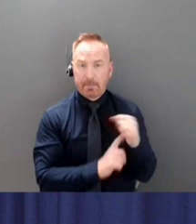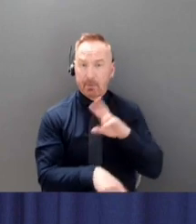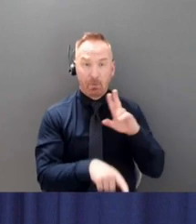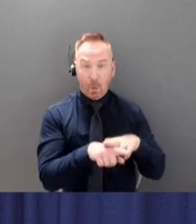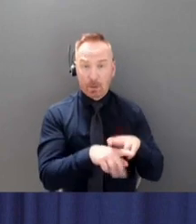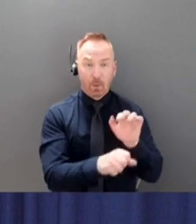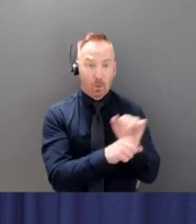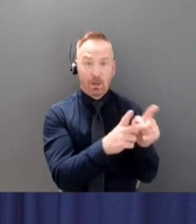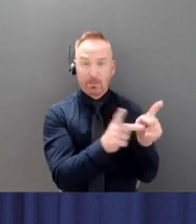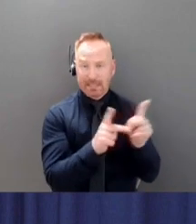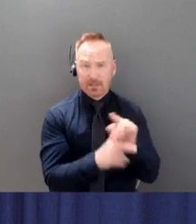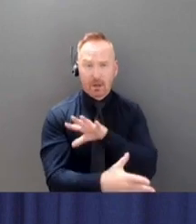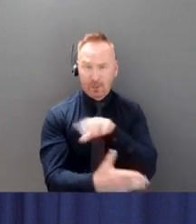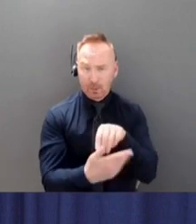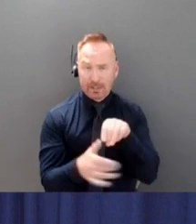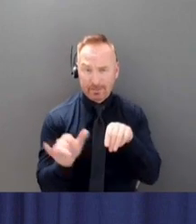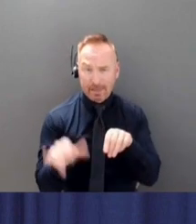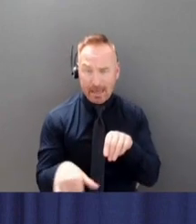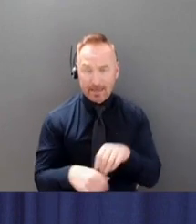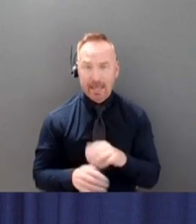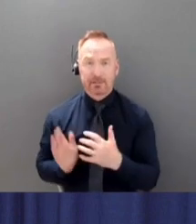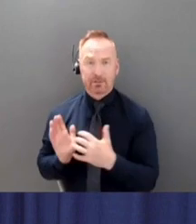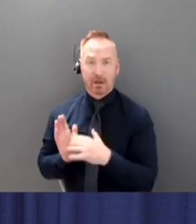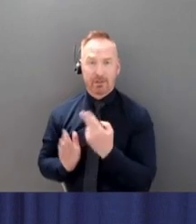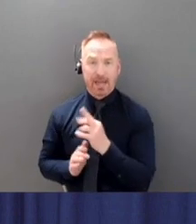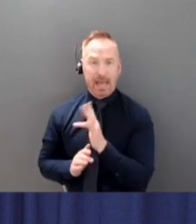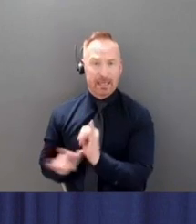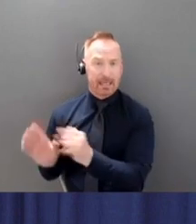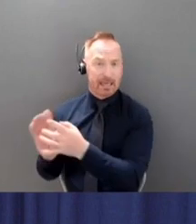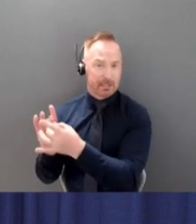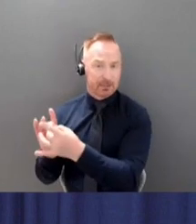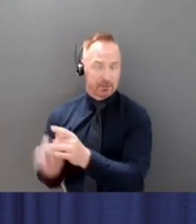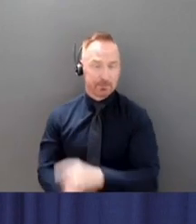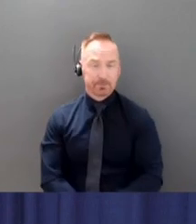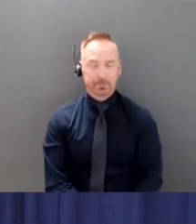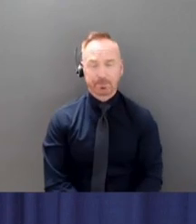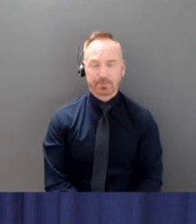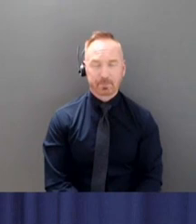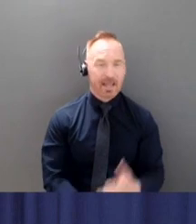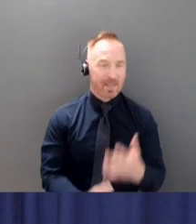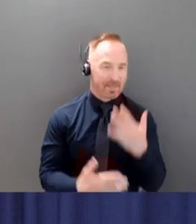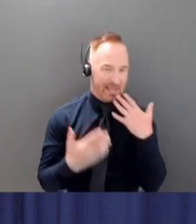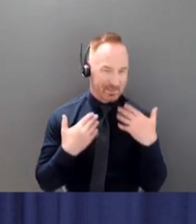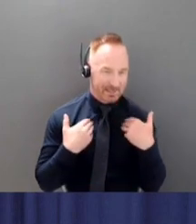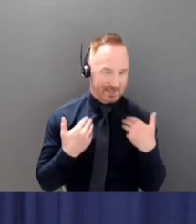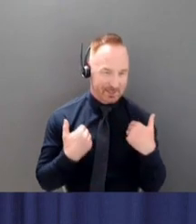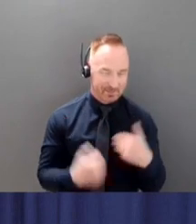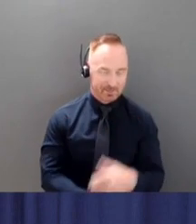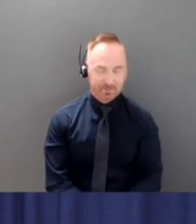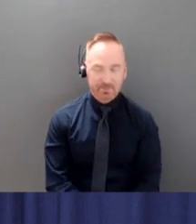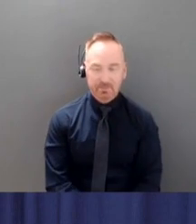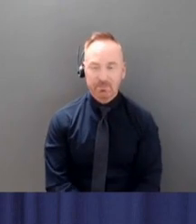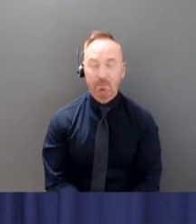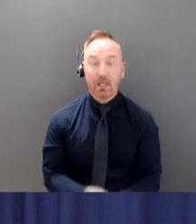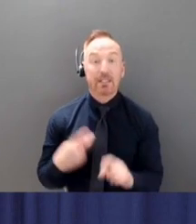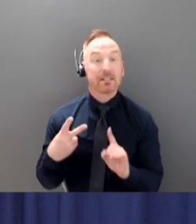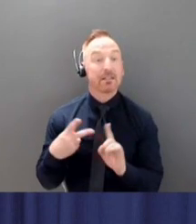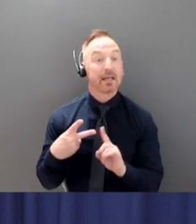that situation, as Dr. Hanley has mentioned. Thank you, Mr. McPhee. Thank you. Do you have a second question, John?